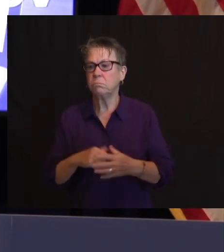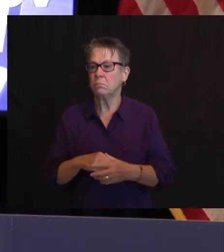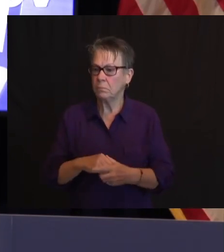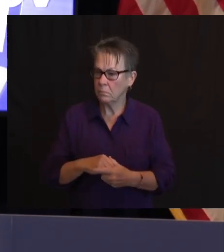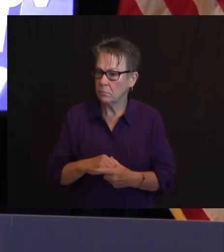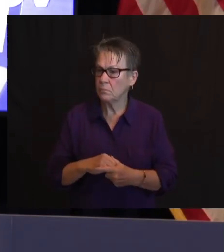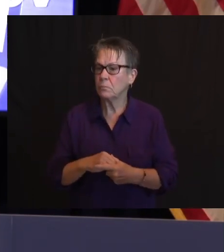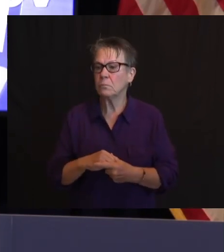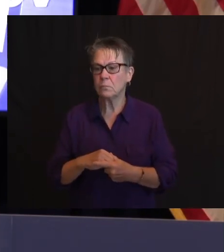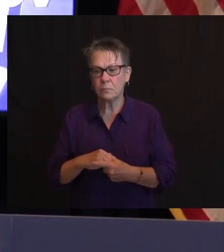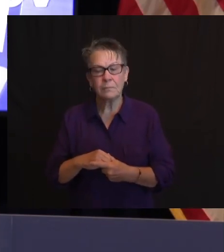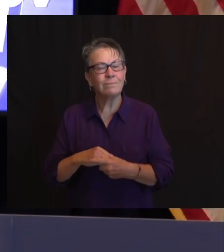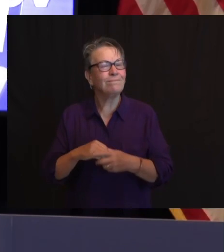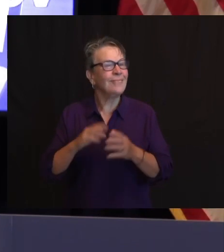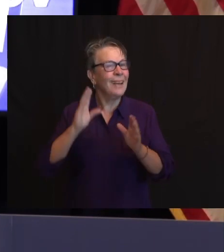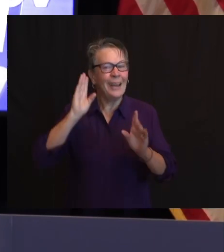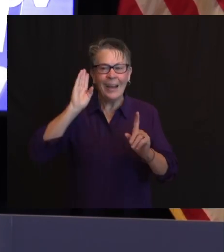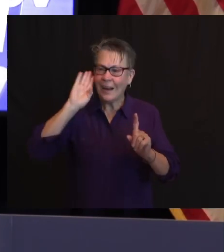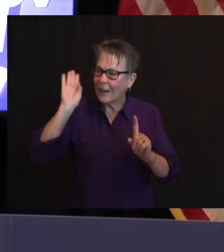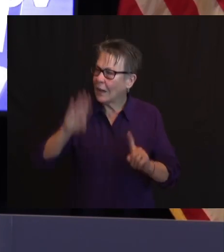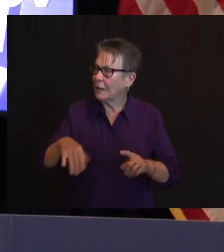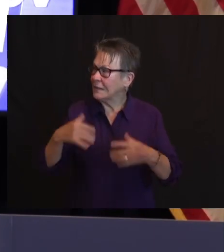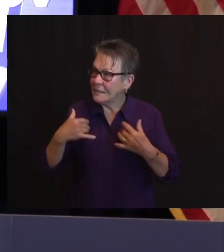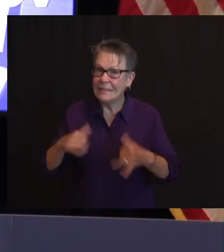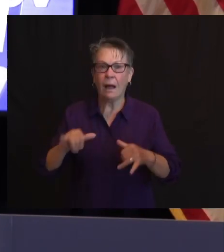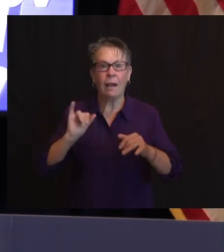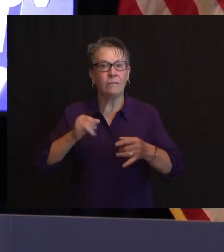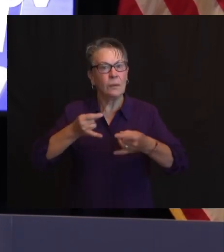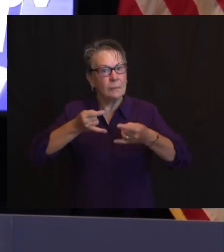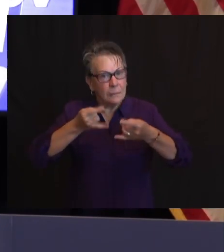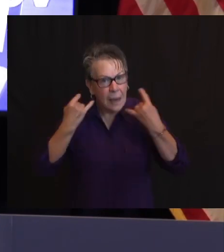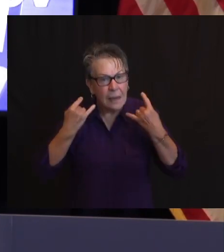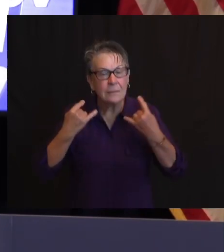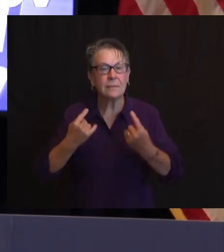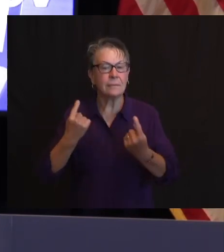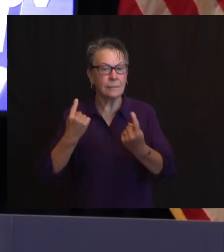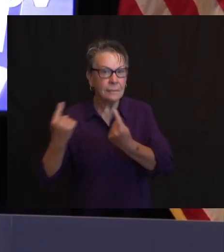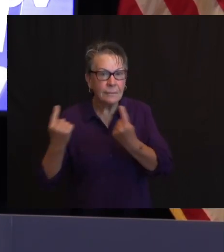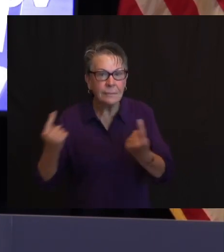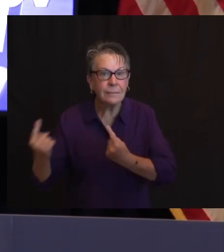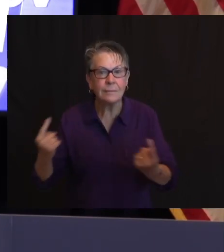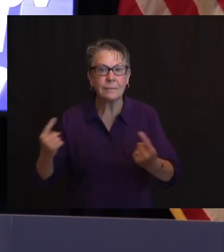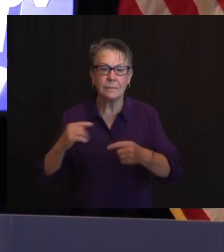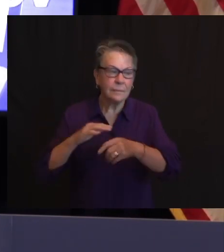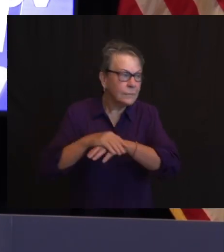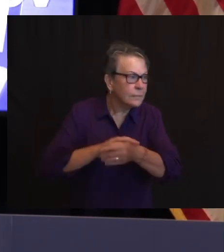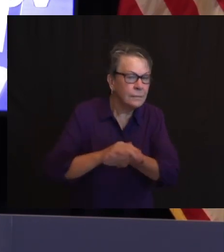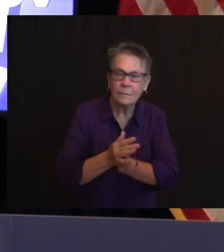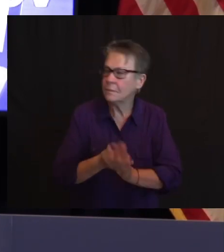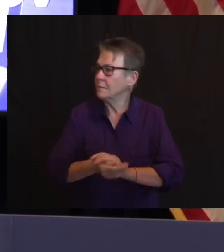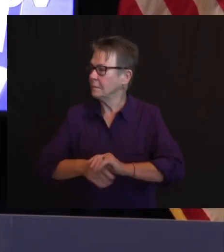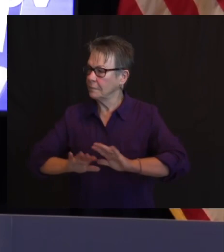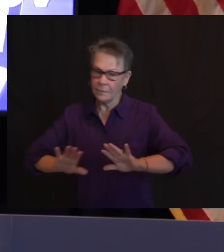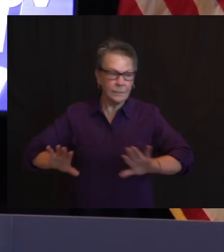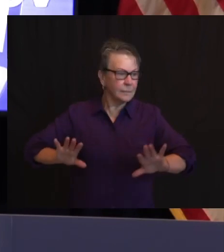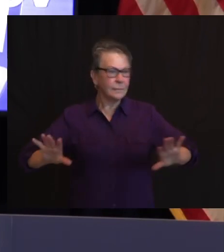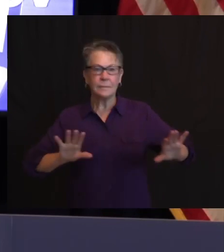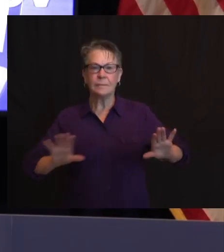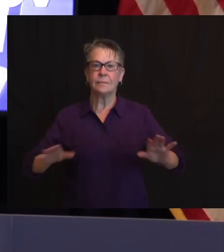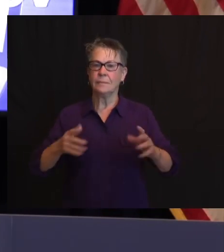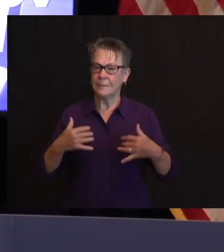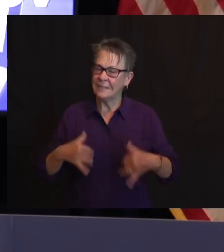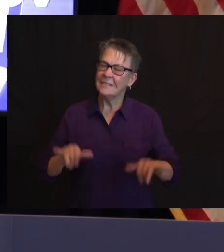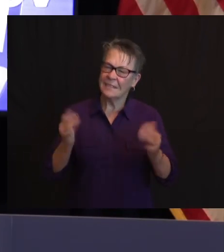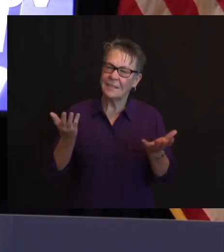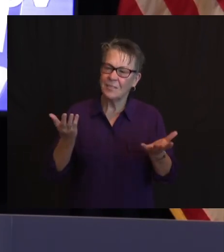in this fight. It's like running a marathon. It's a long race, and we are all going to get to the finish line, but it's going to